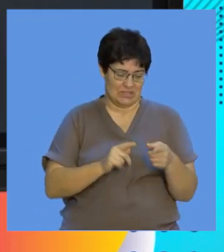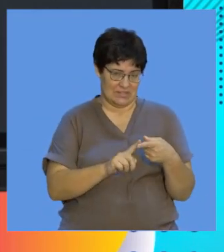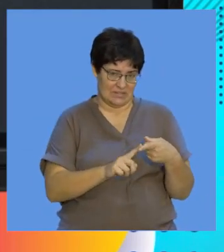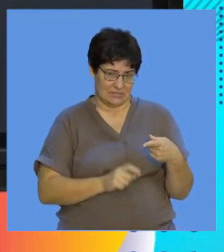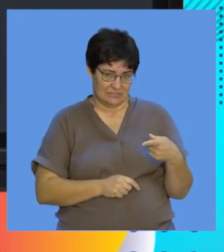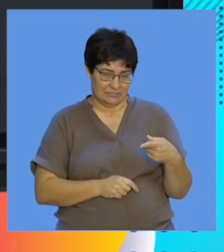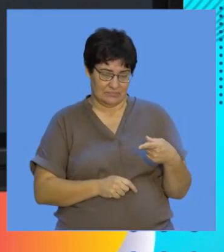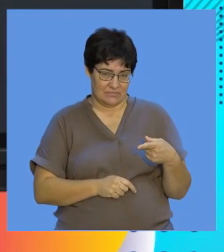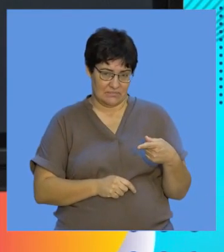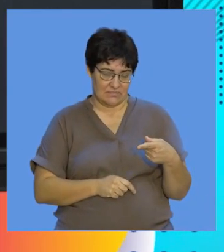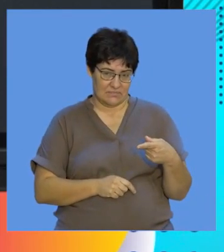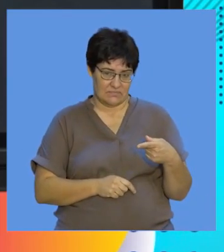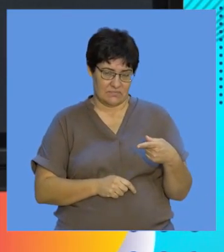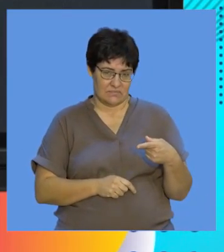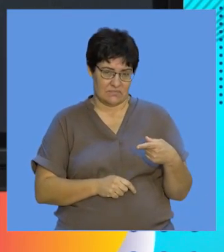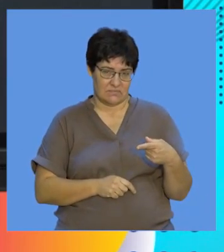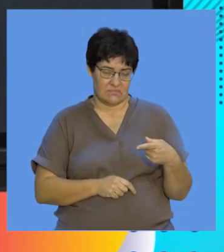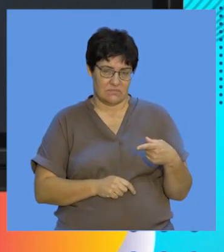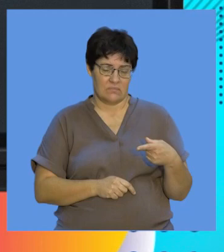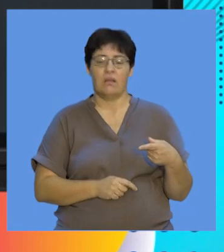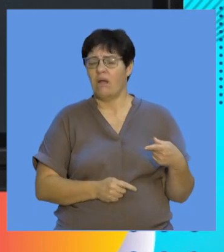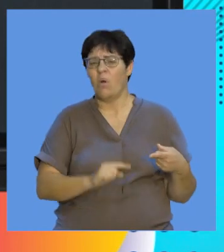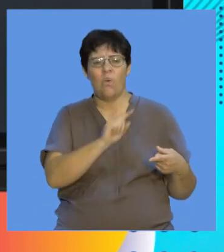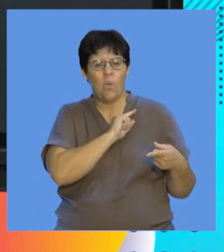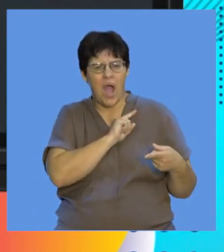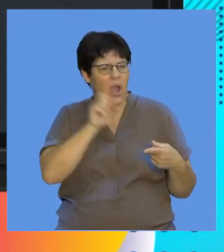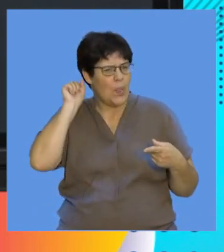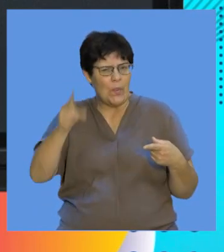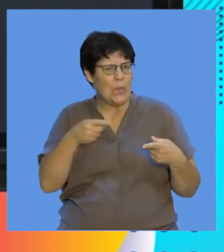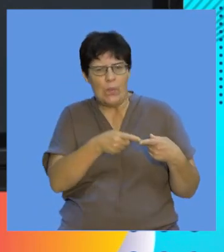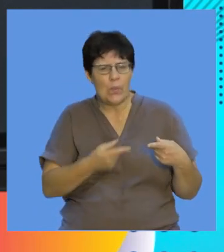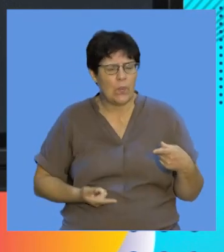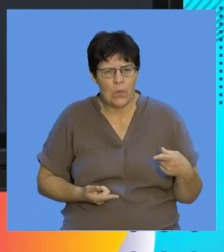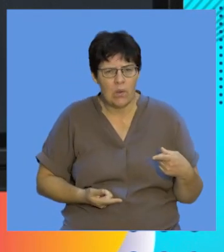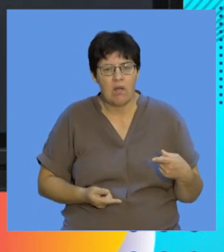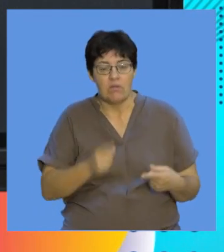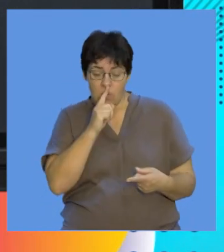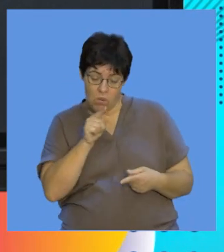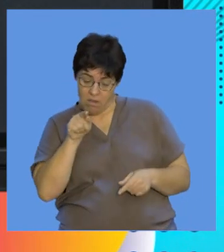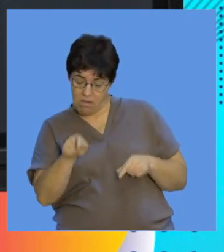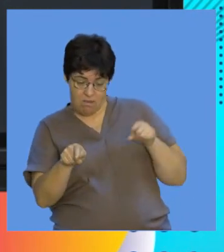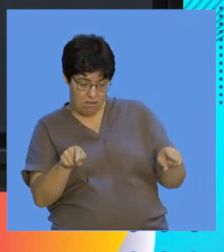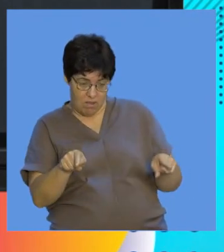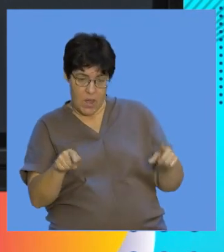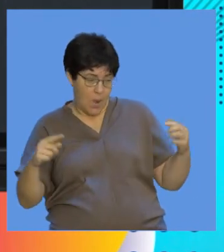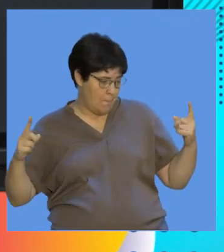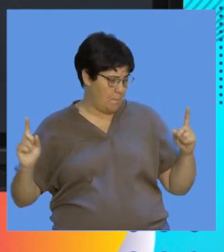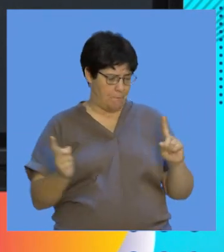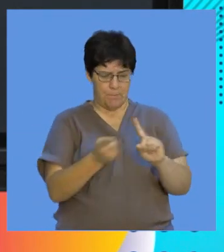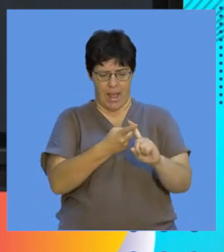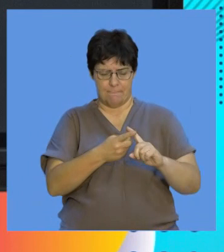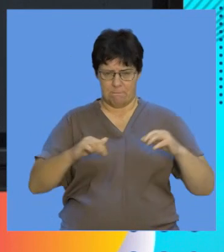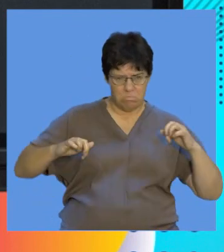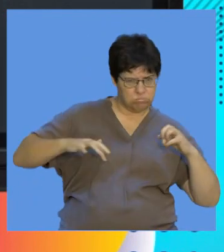say, nope, we're not going to worry about friction, simply because when we look at two objects colliding, we're